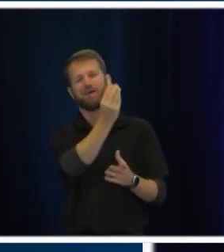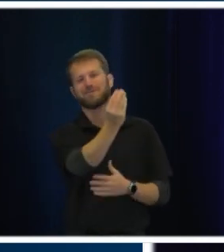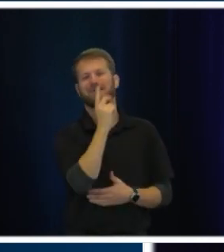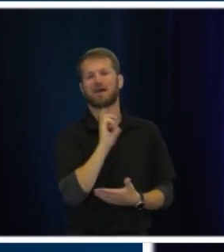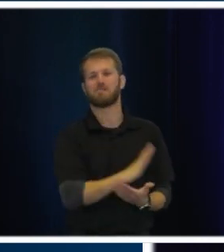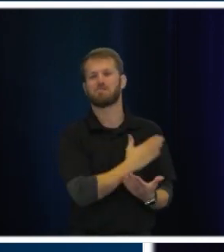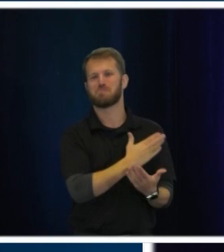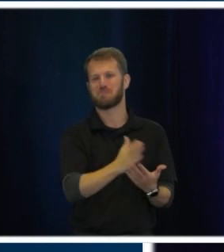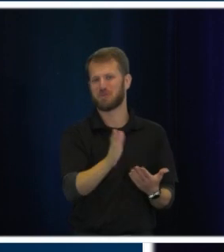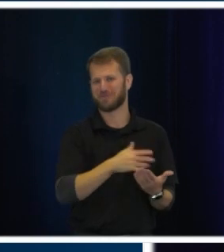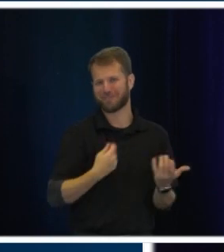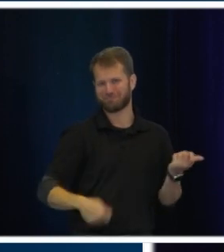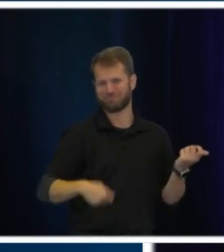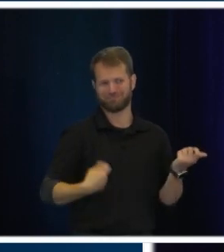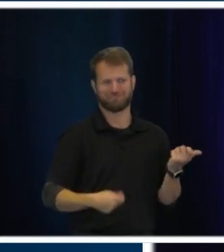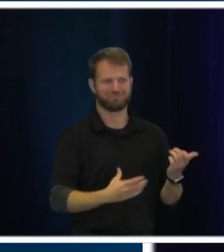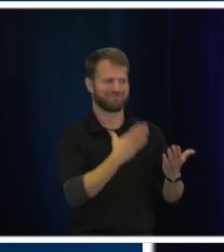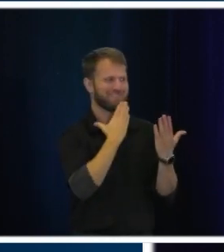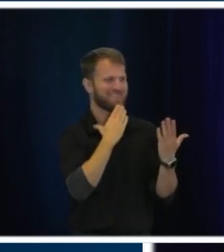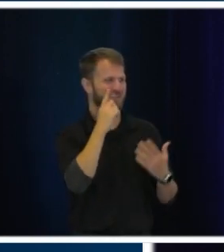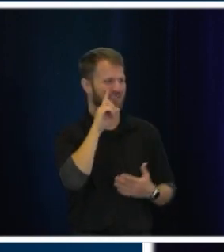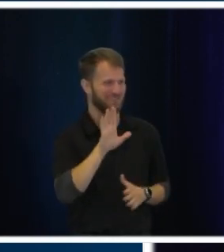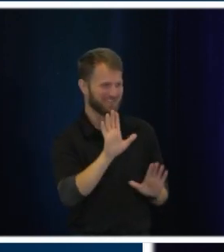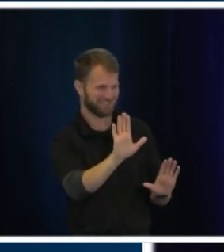this morning.